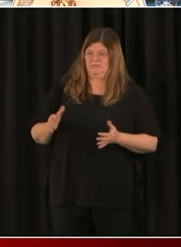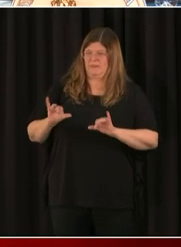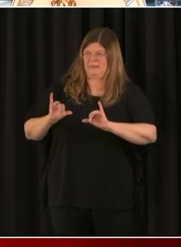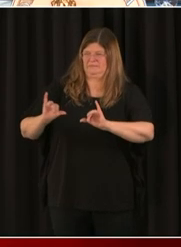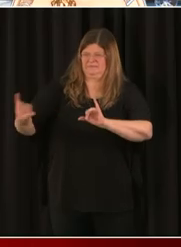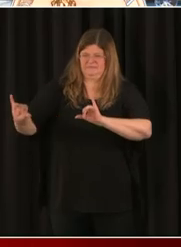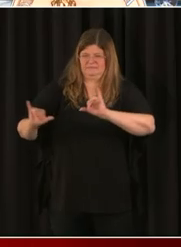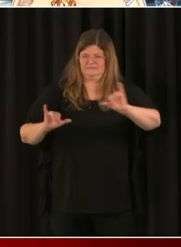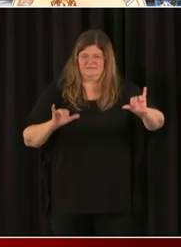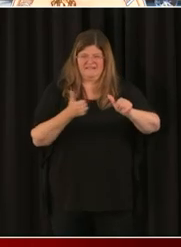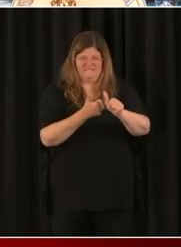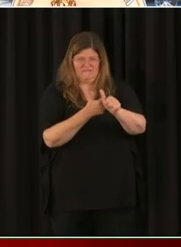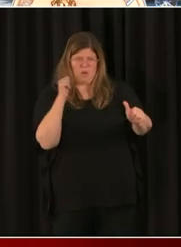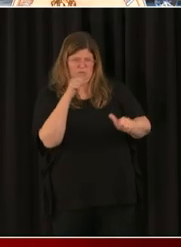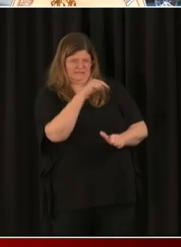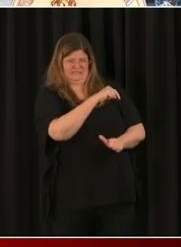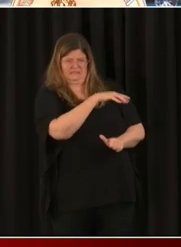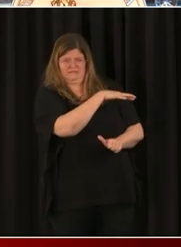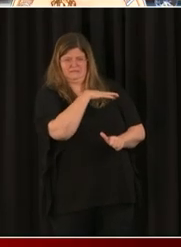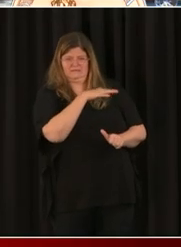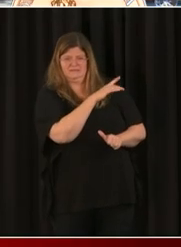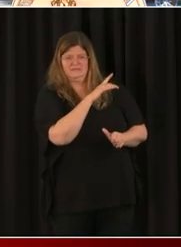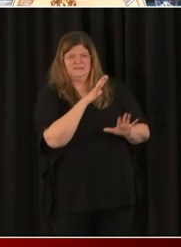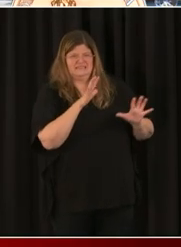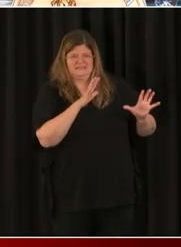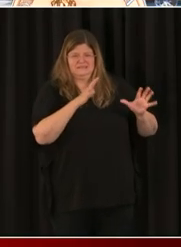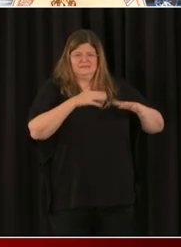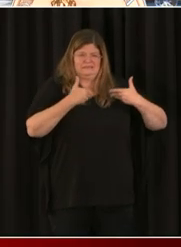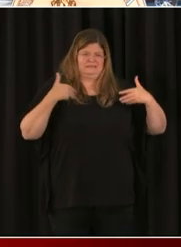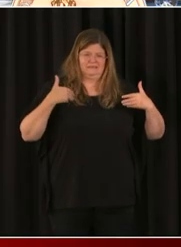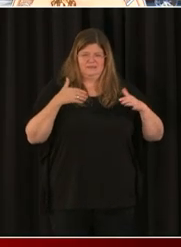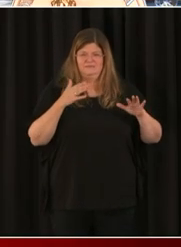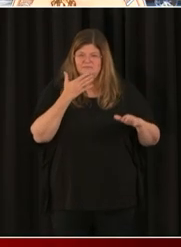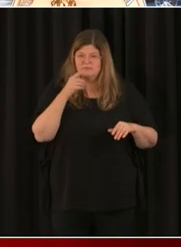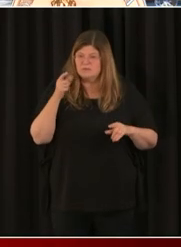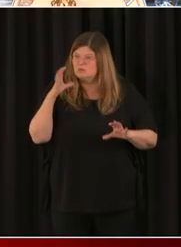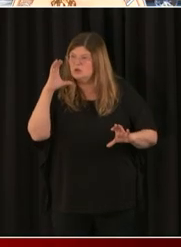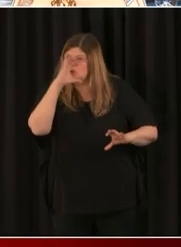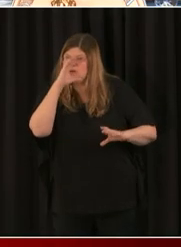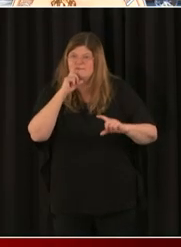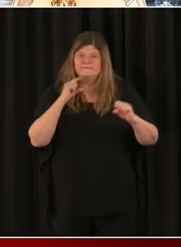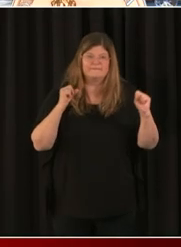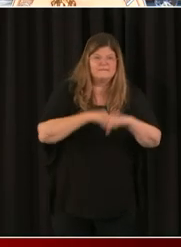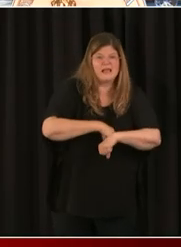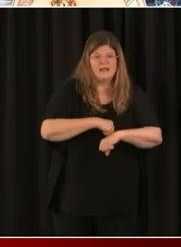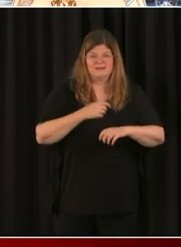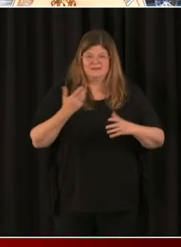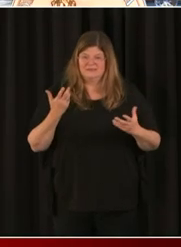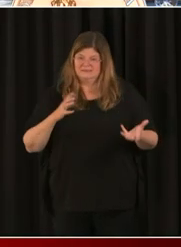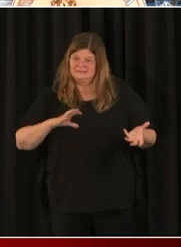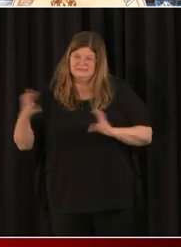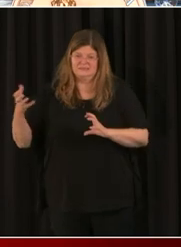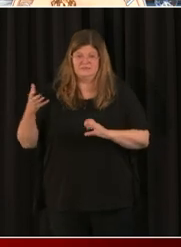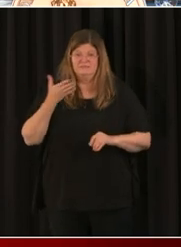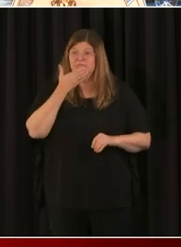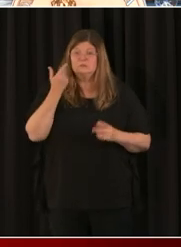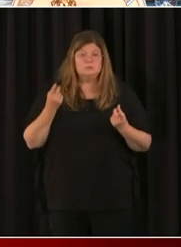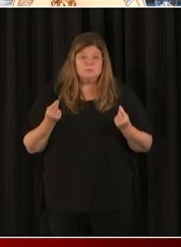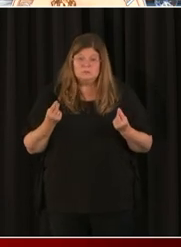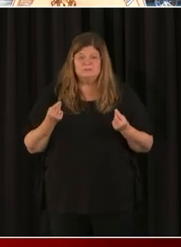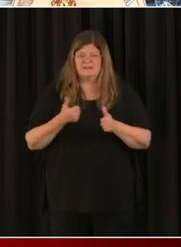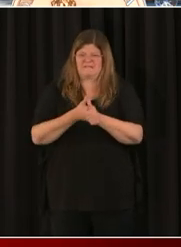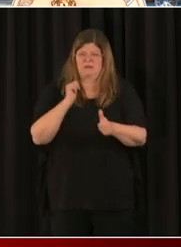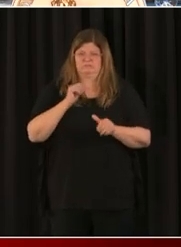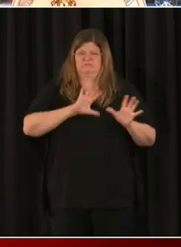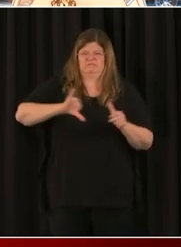region to avoid confrontations with anybody who's looking for a fight. And the best way to do that is to avoid